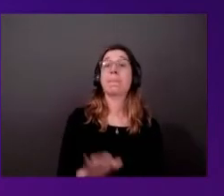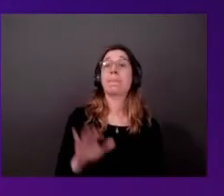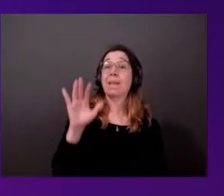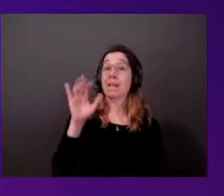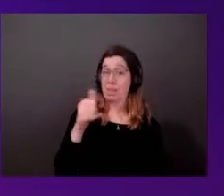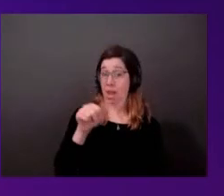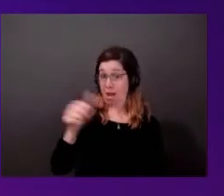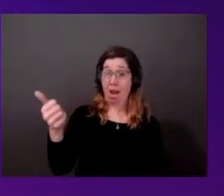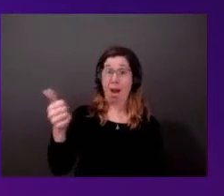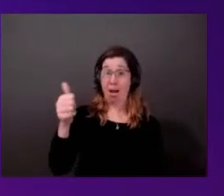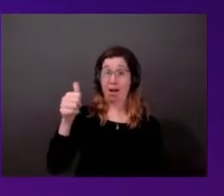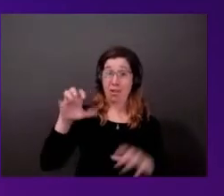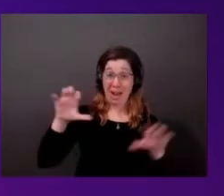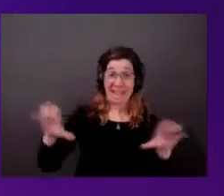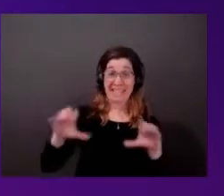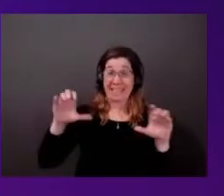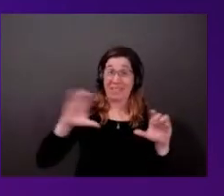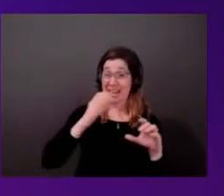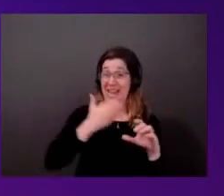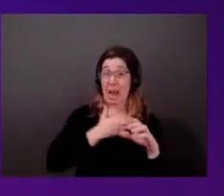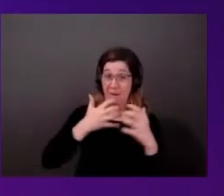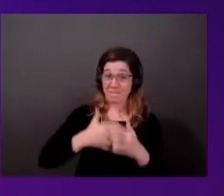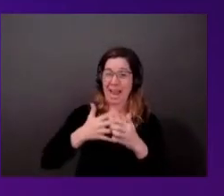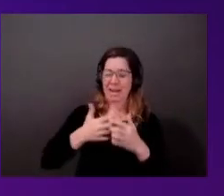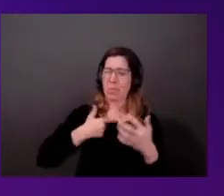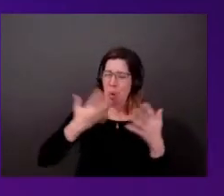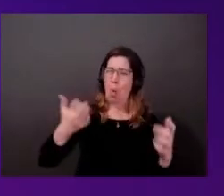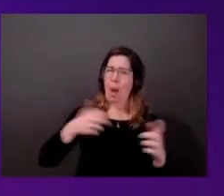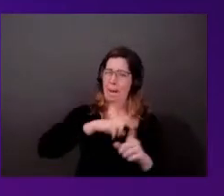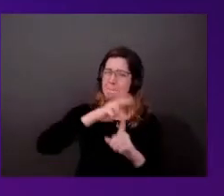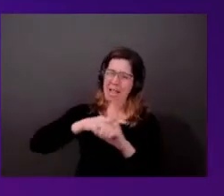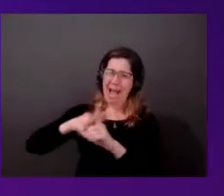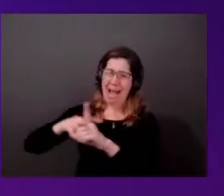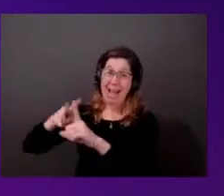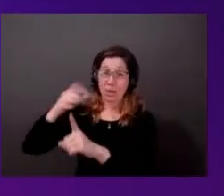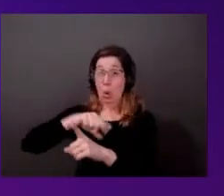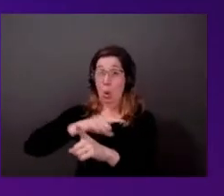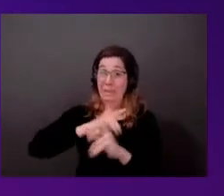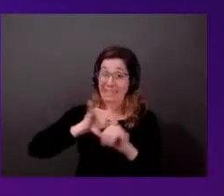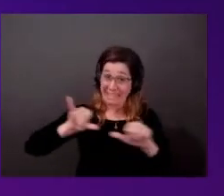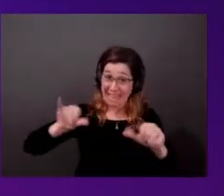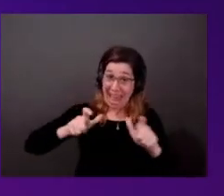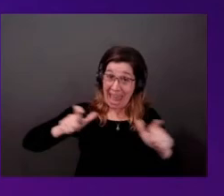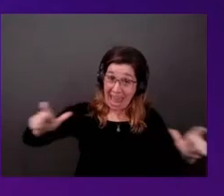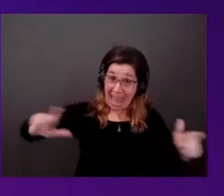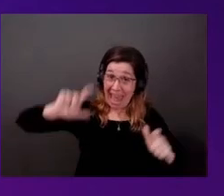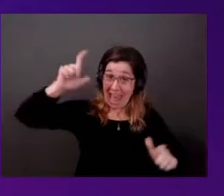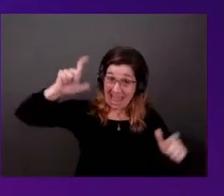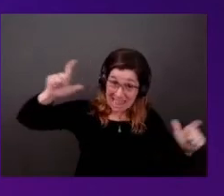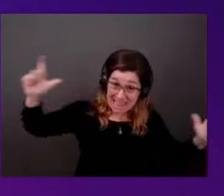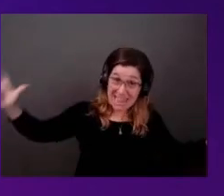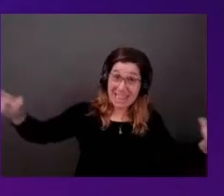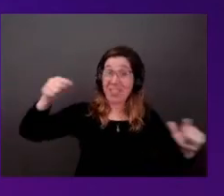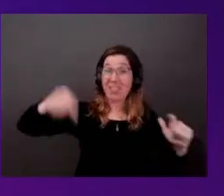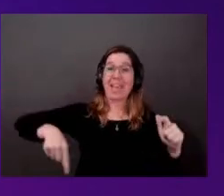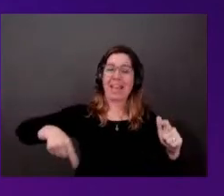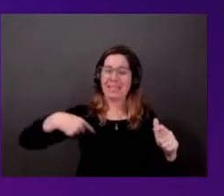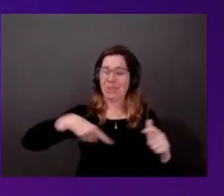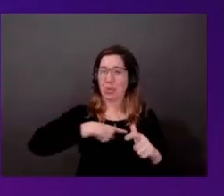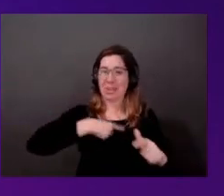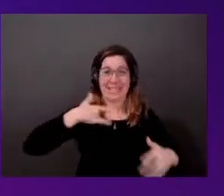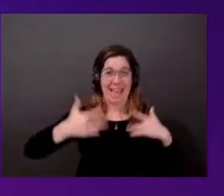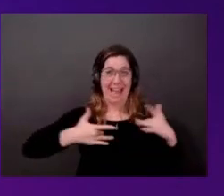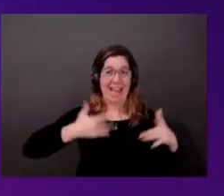do in our factories. As we look at scaling this, we're pretty excited about where we've gotten to since this point, but we know this is just the beginning, and we